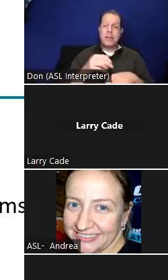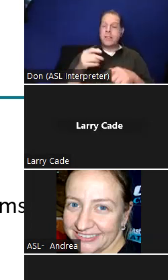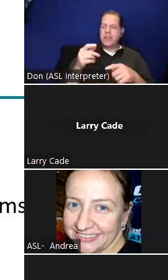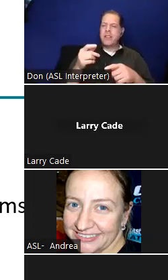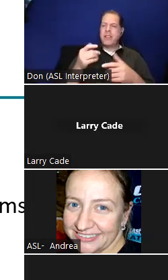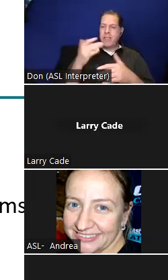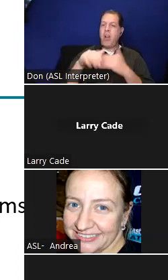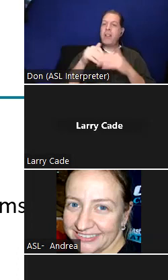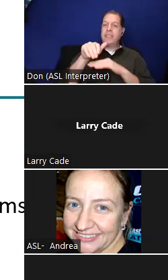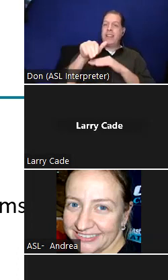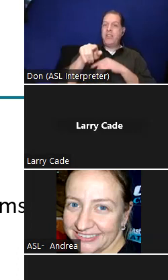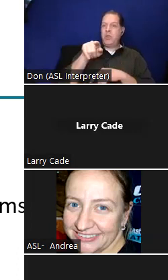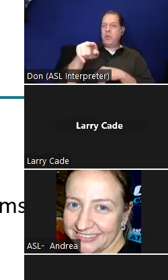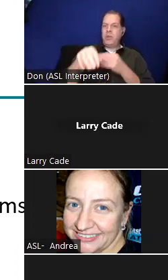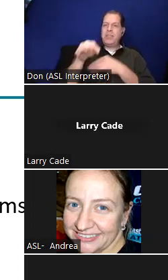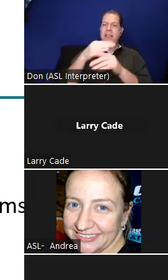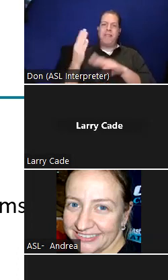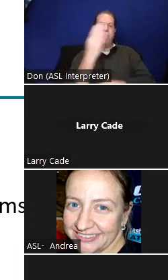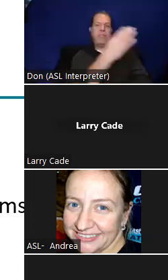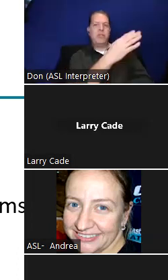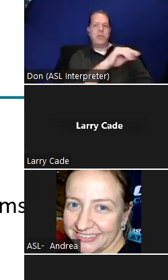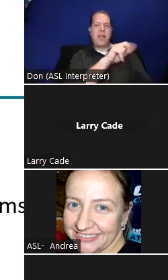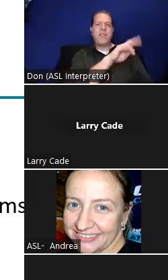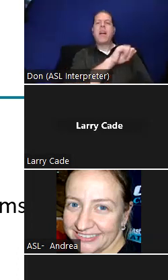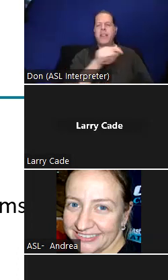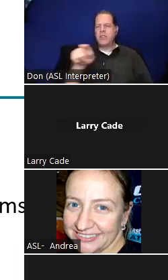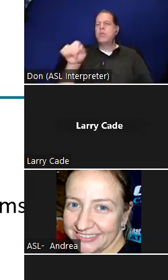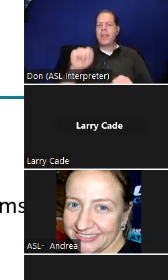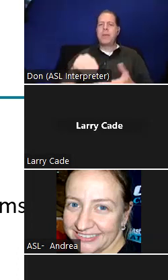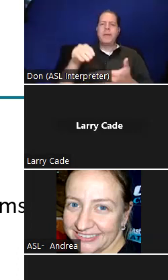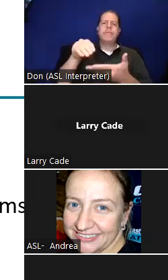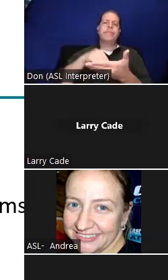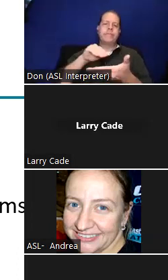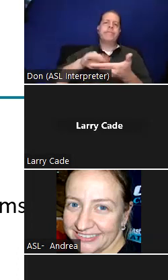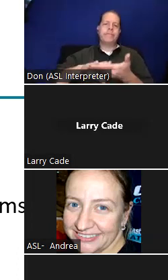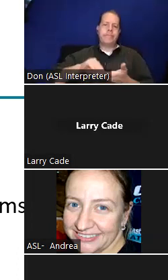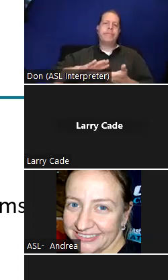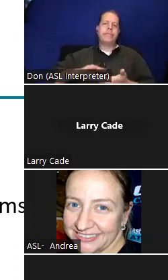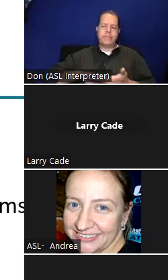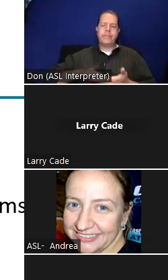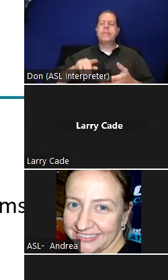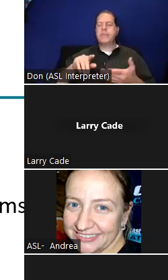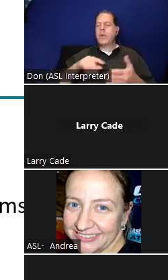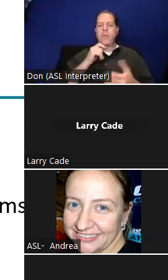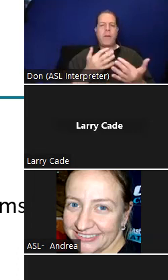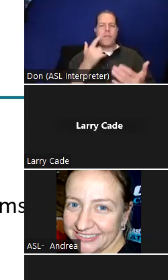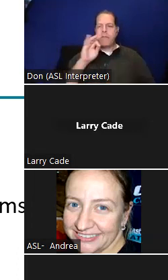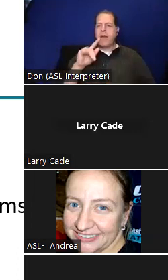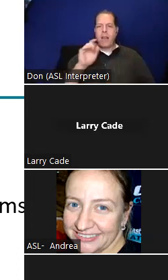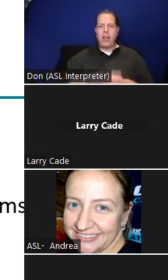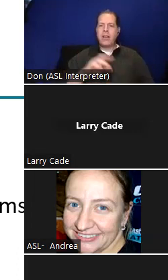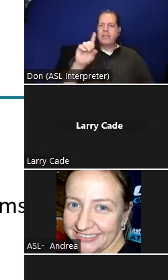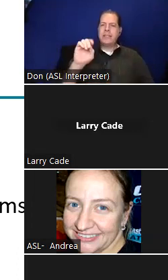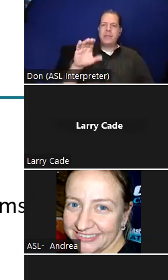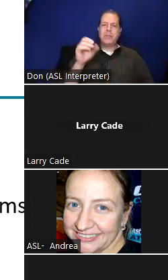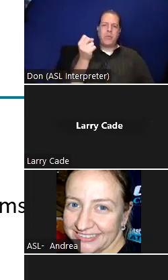their forms to you instead of directly to Navia, you can go ahead and be recording those as you go. You don't have to wait for our file on December 12th to